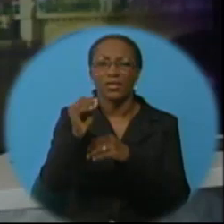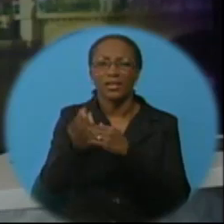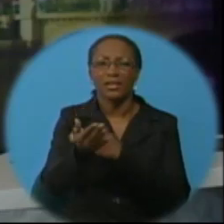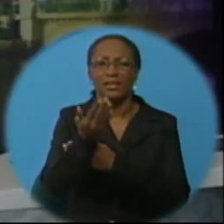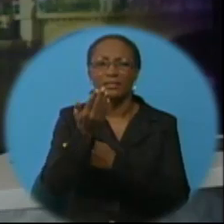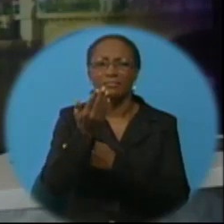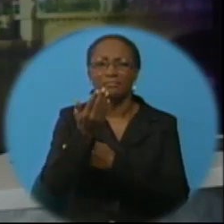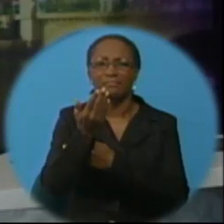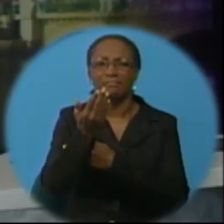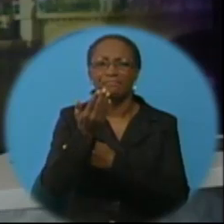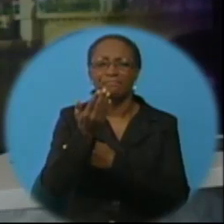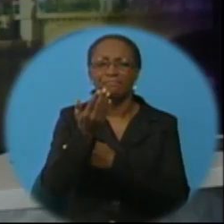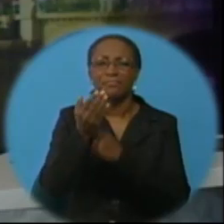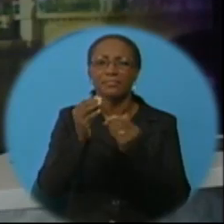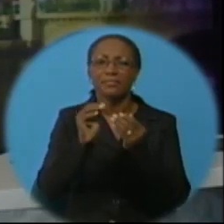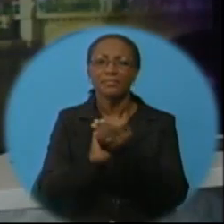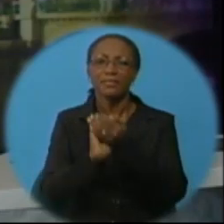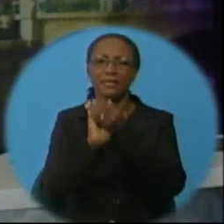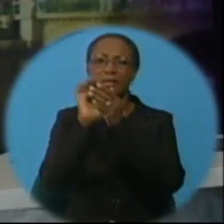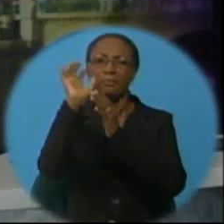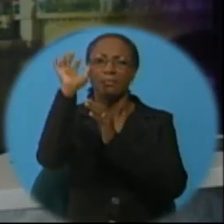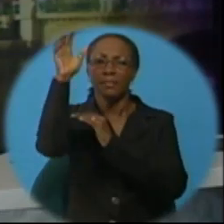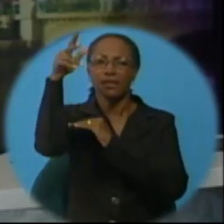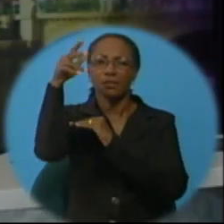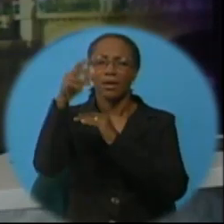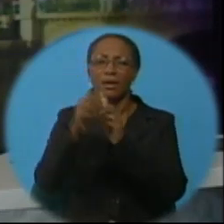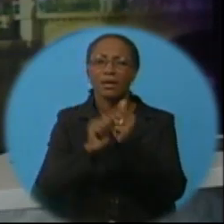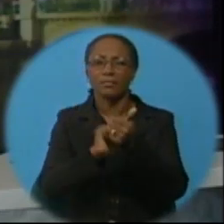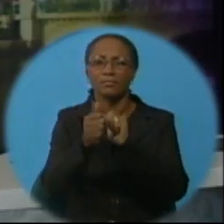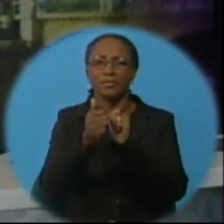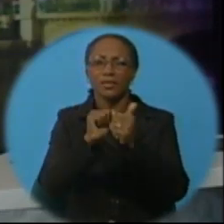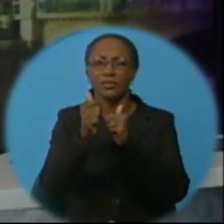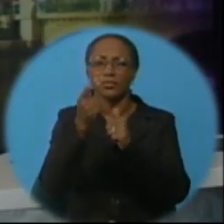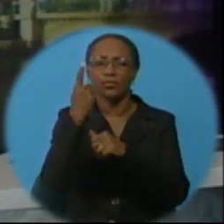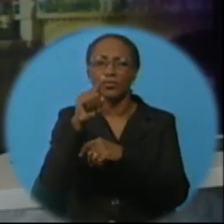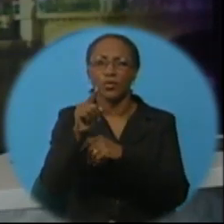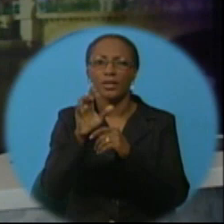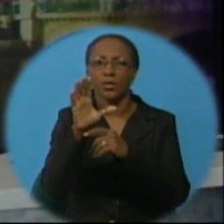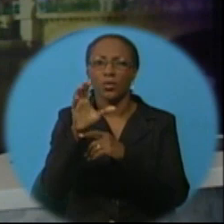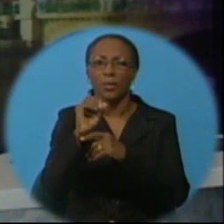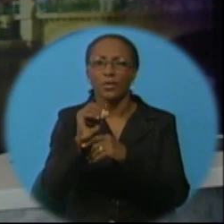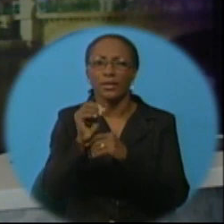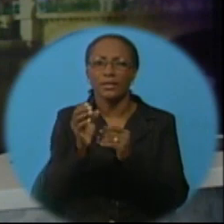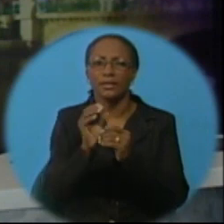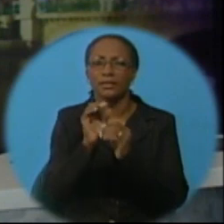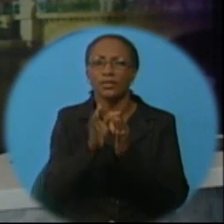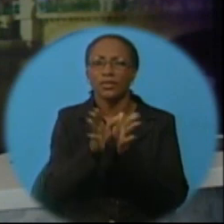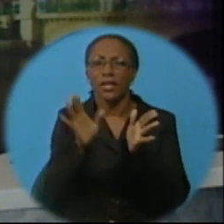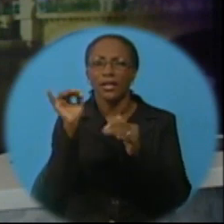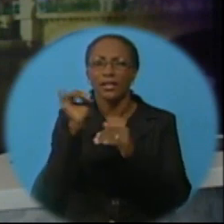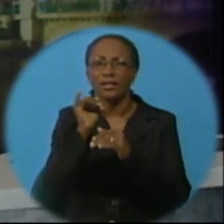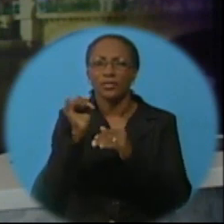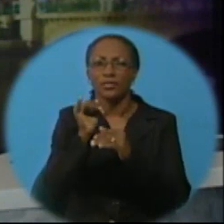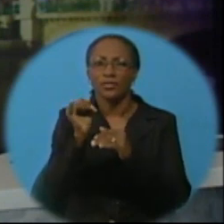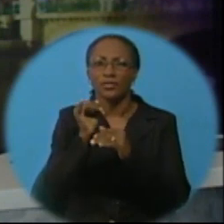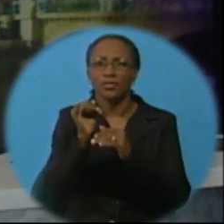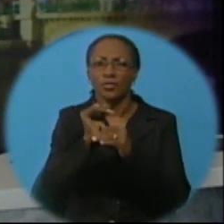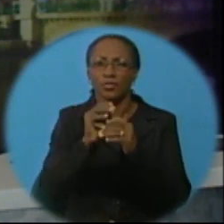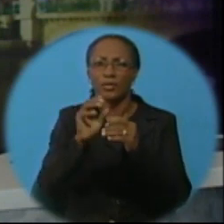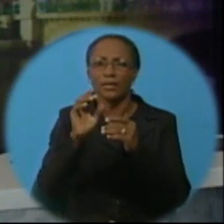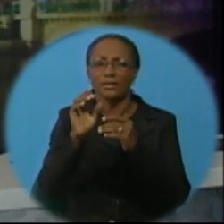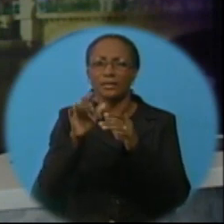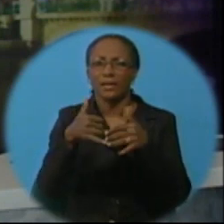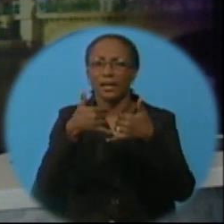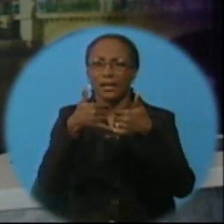In basketball, the battle for the top seeding in the co-operators' general insurance basketball Premier League is still a two